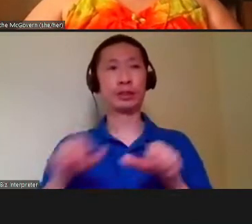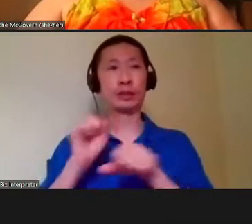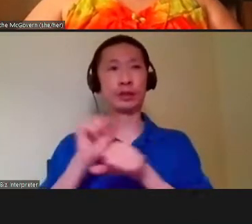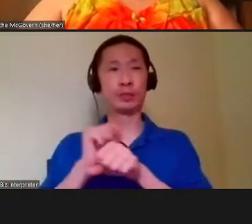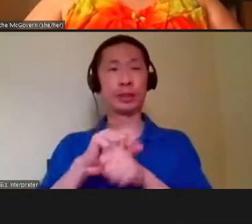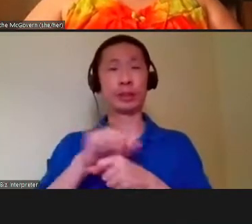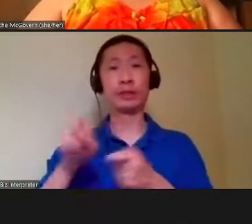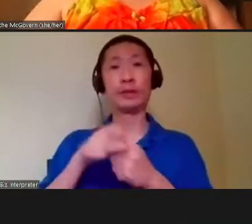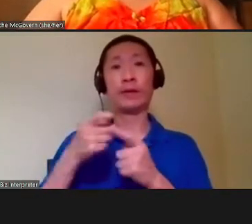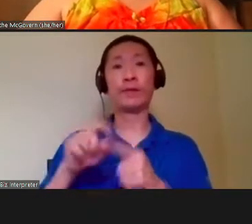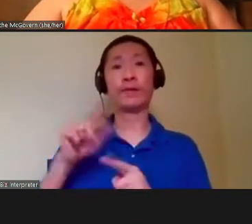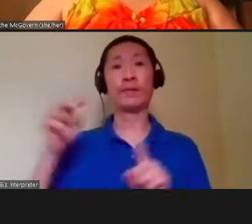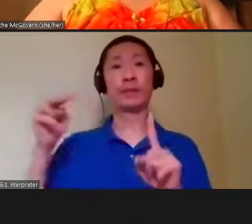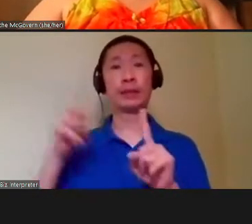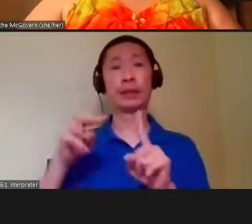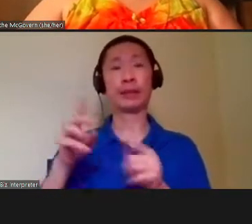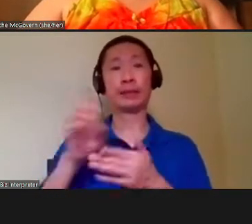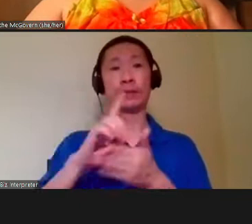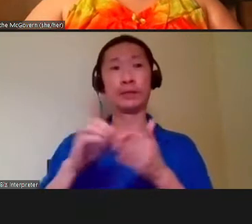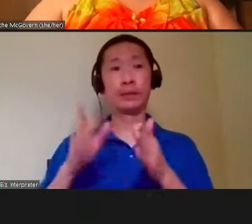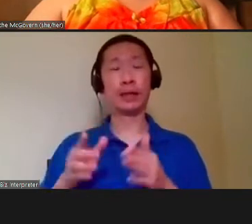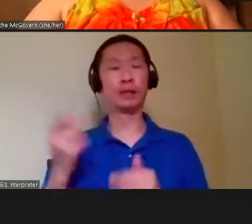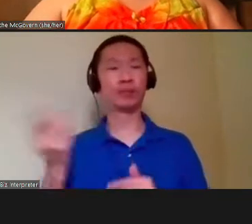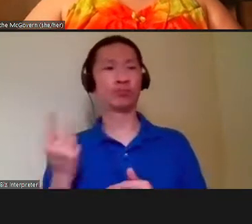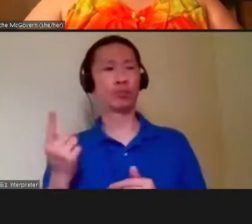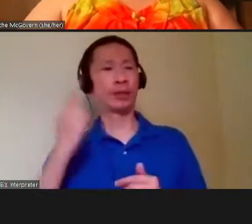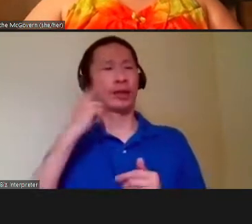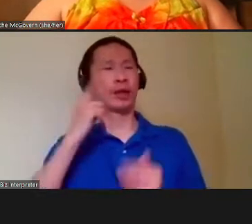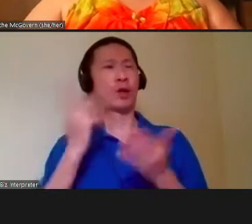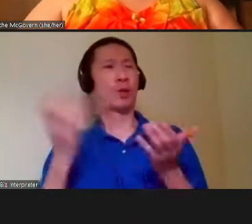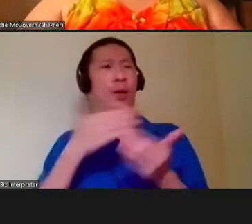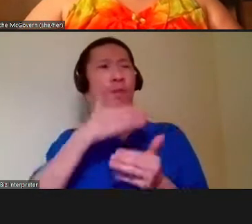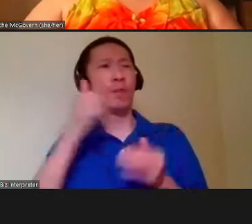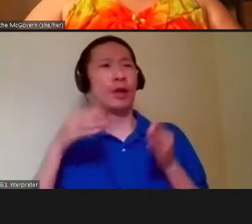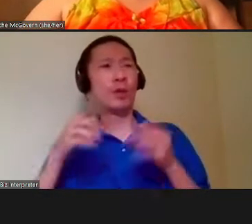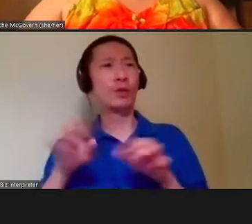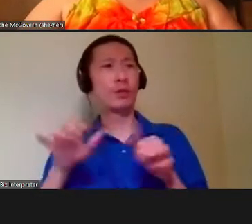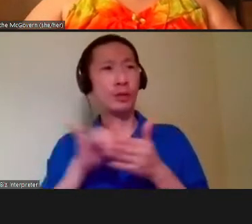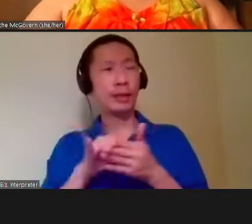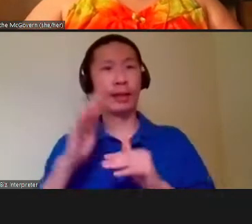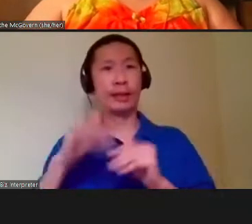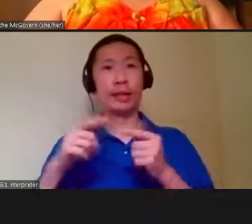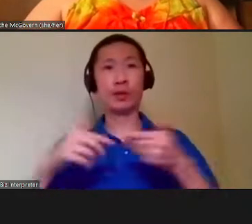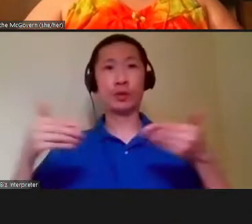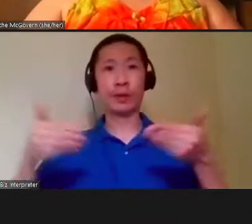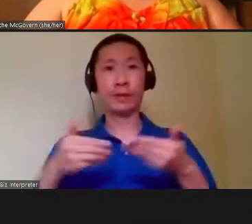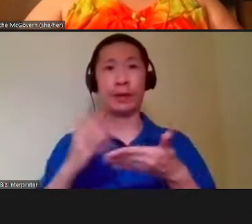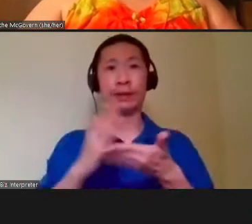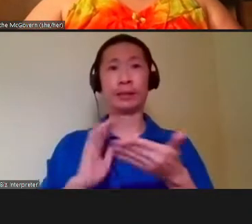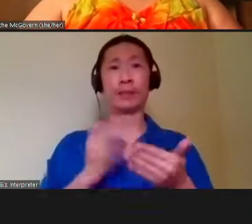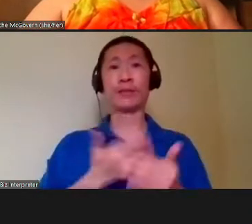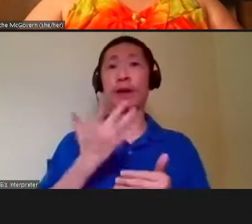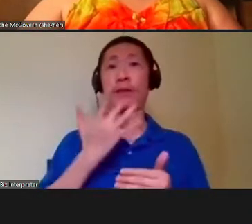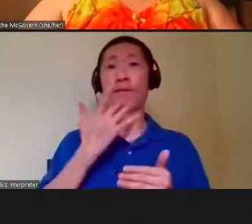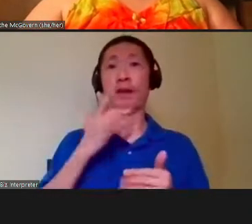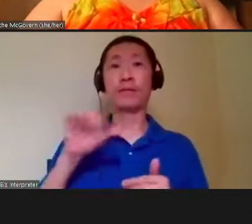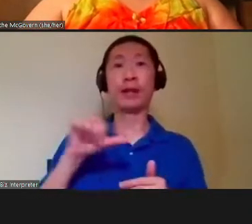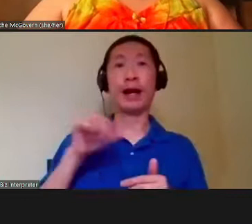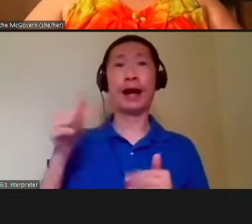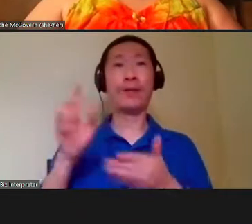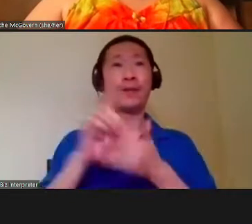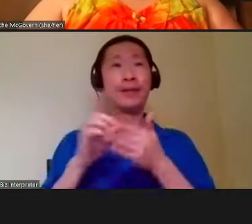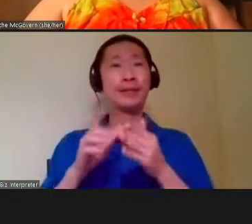from the lens of designers. And Portia and I thought, what better way to do that than to invite some of our favorite other